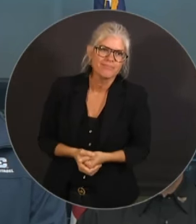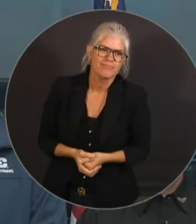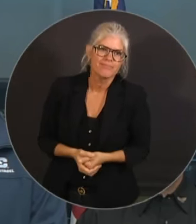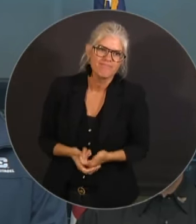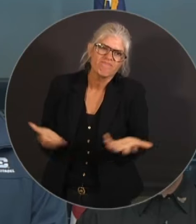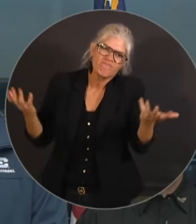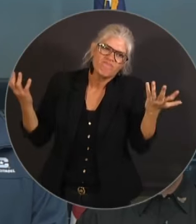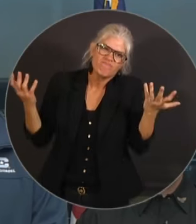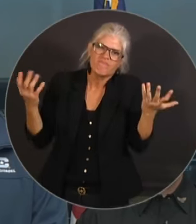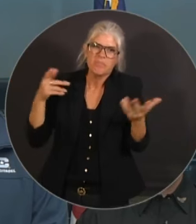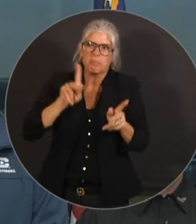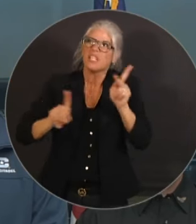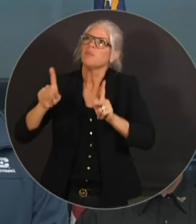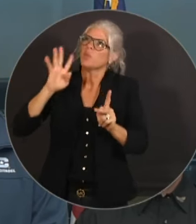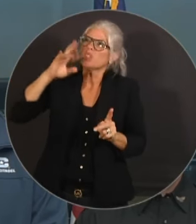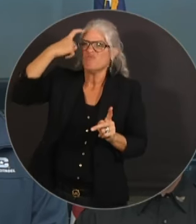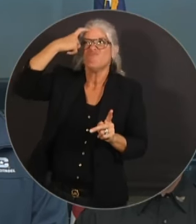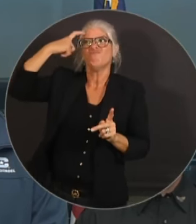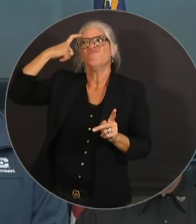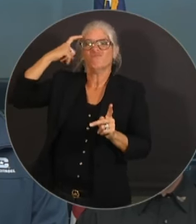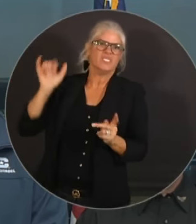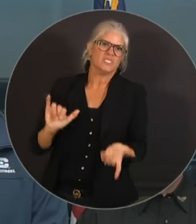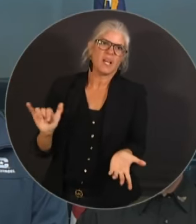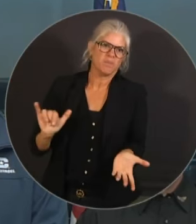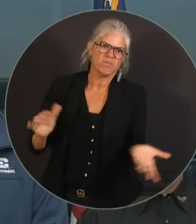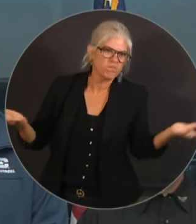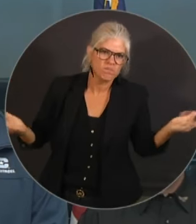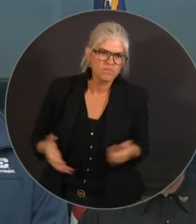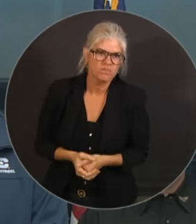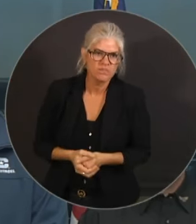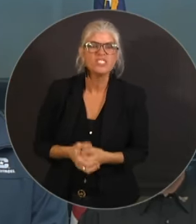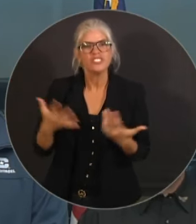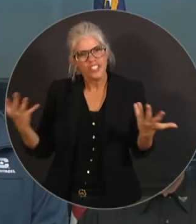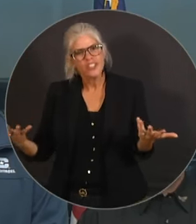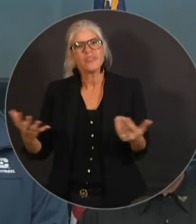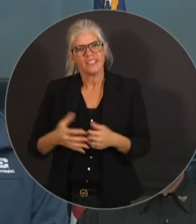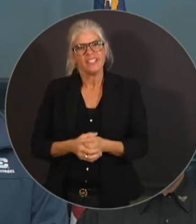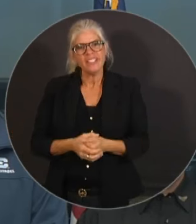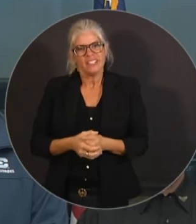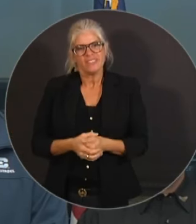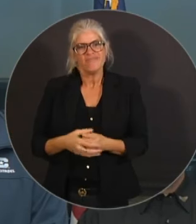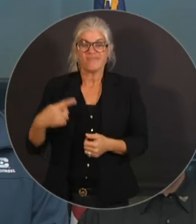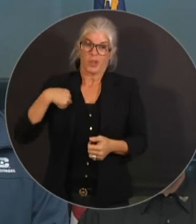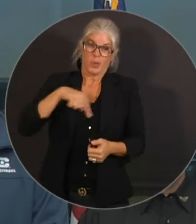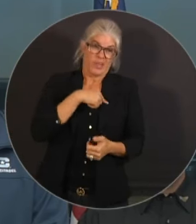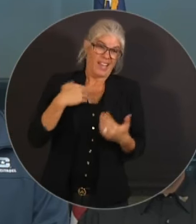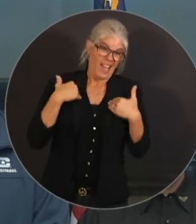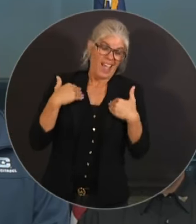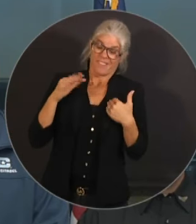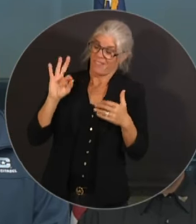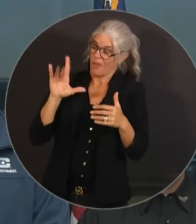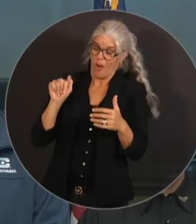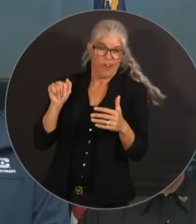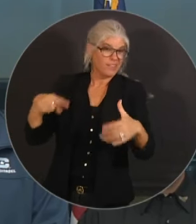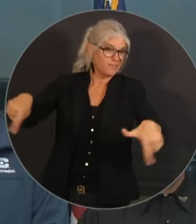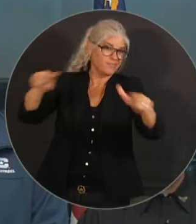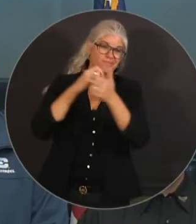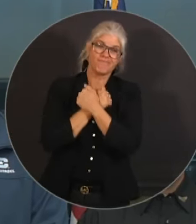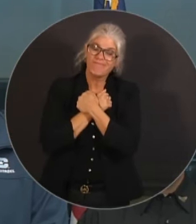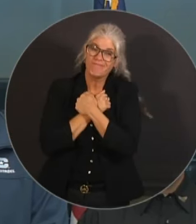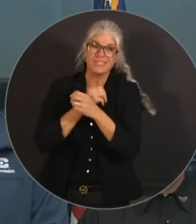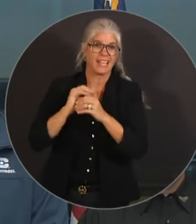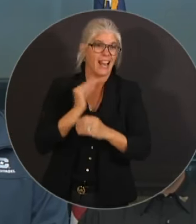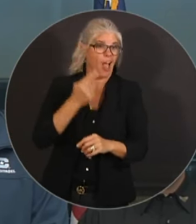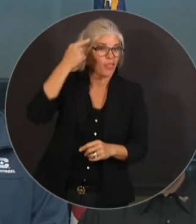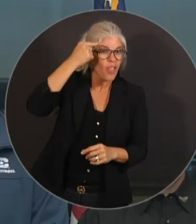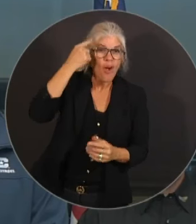So we are praying for the best. I know a lot of people have had Floridians in their thoughts and prayers. There's no way we're going to get out from this in terms of